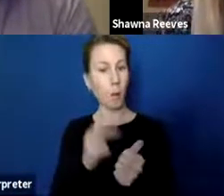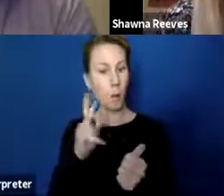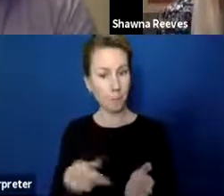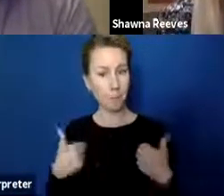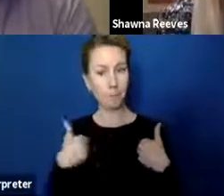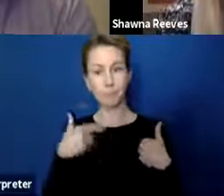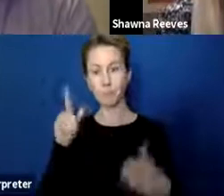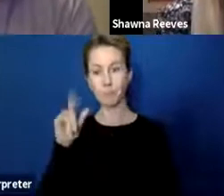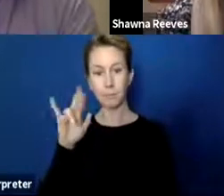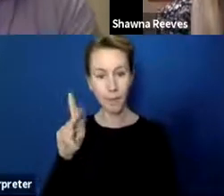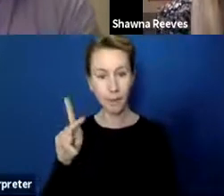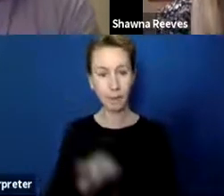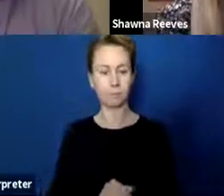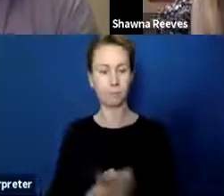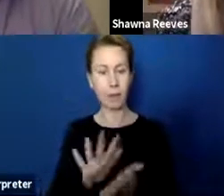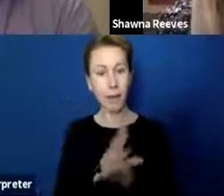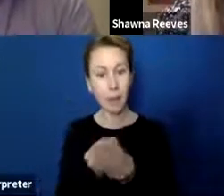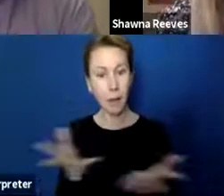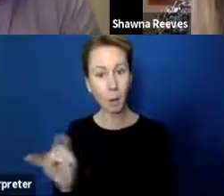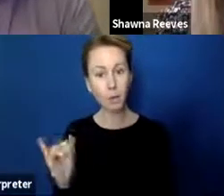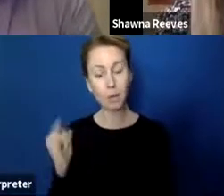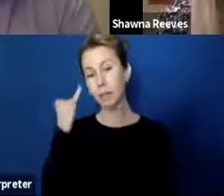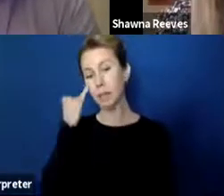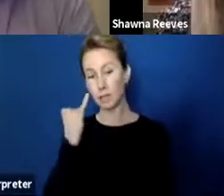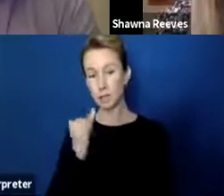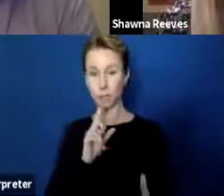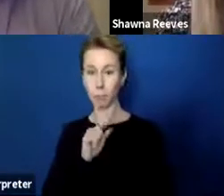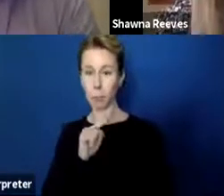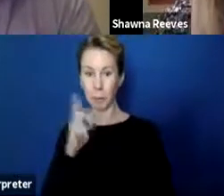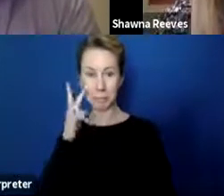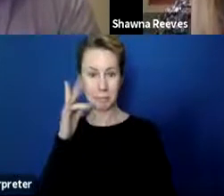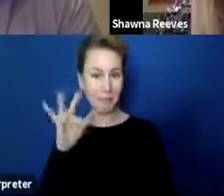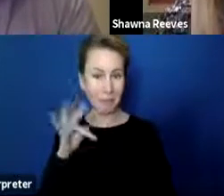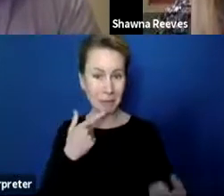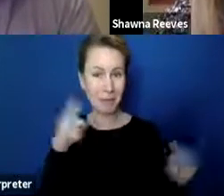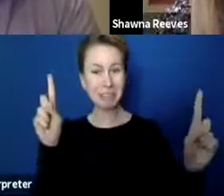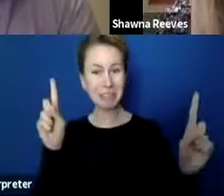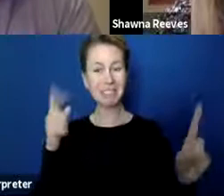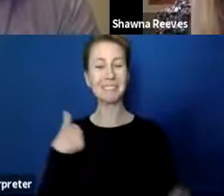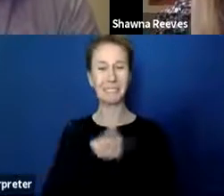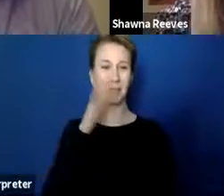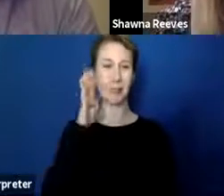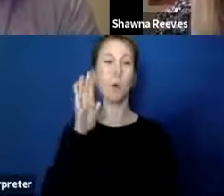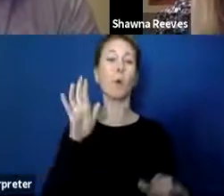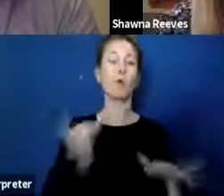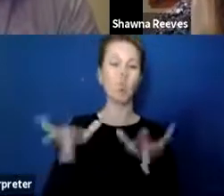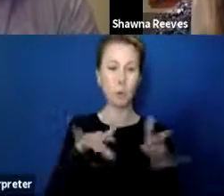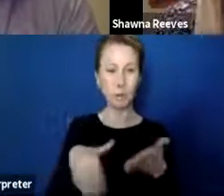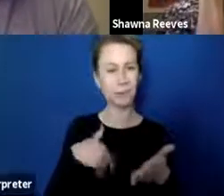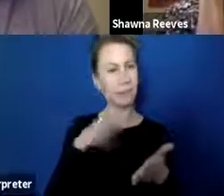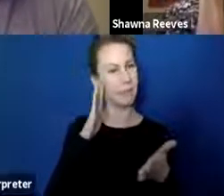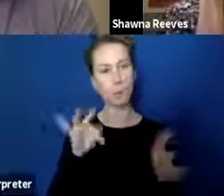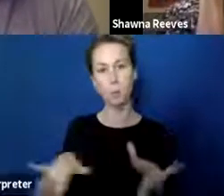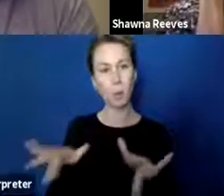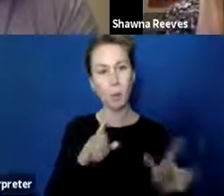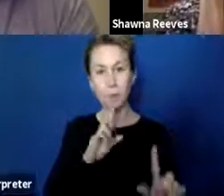reduction in CPS reports, that when there's fewer eyes on residents, that those reports are going to go down. And I think also when there